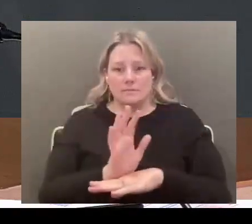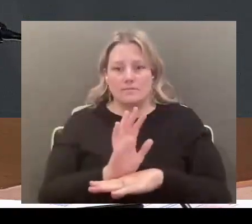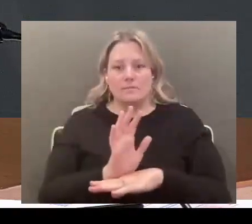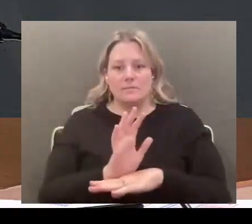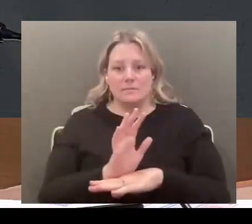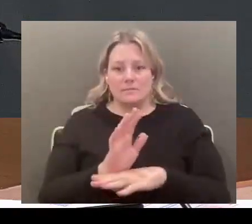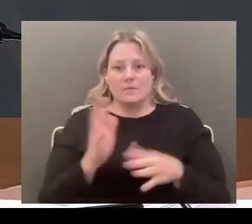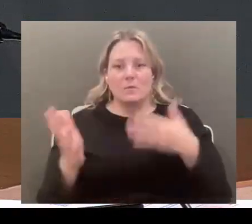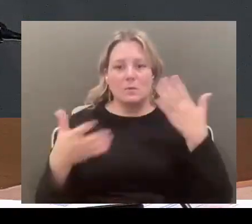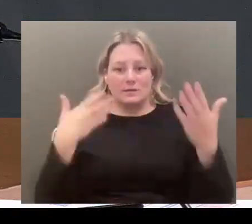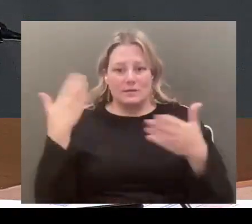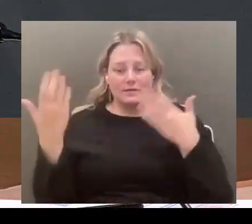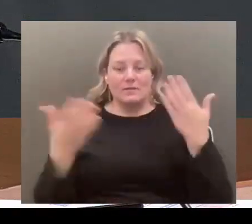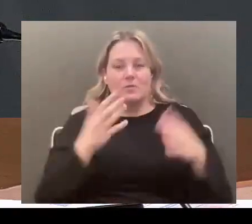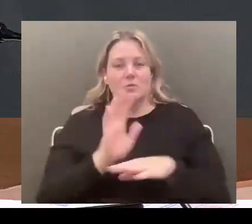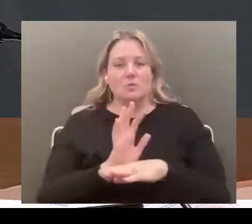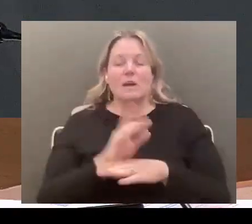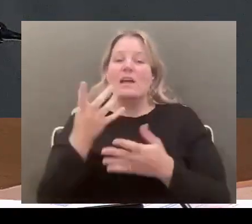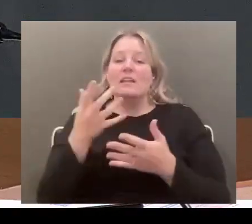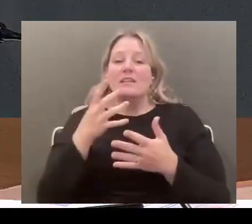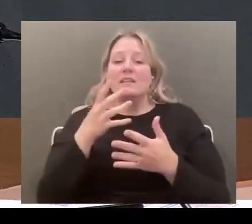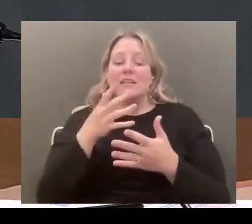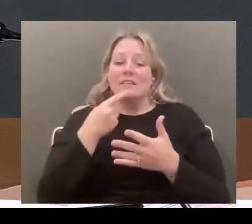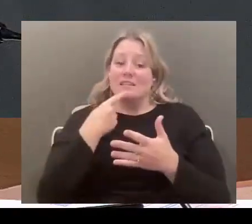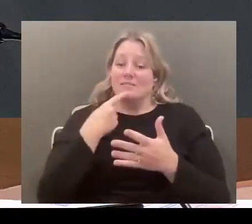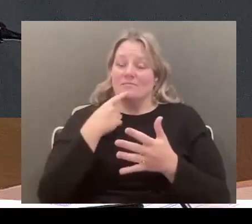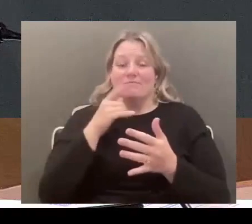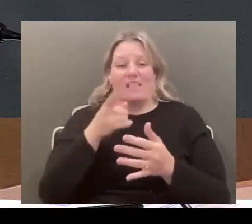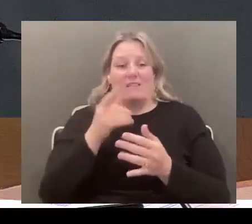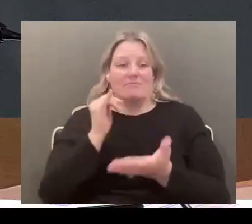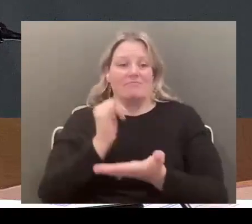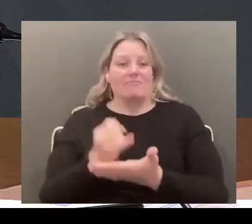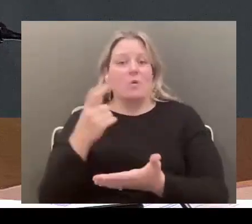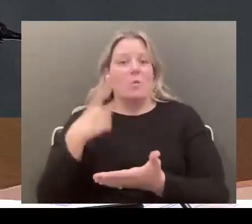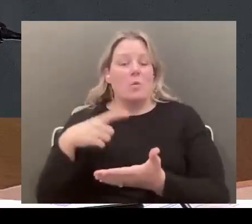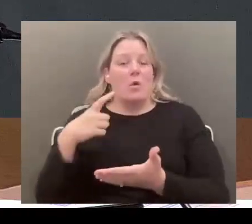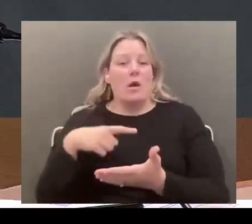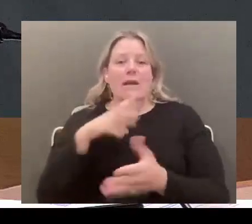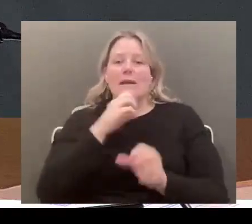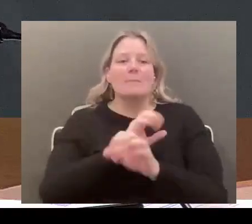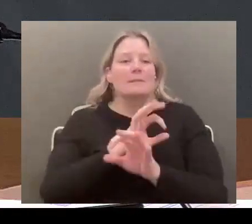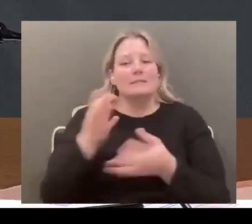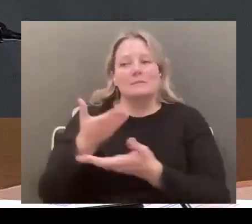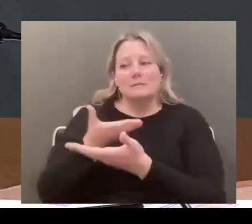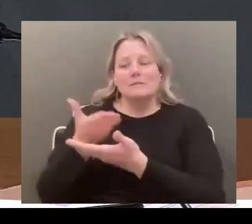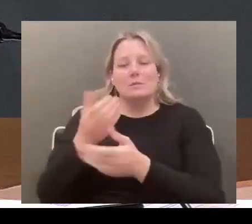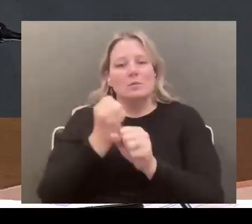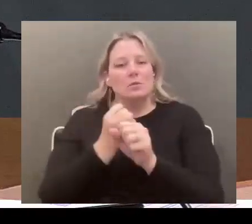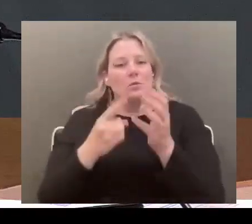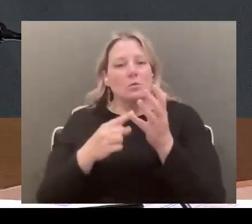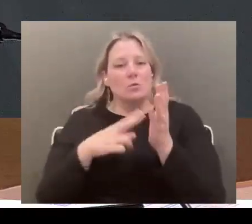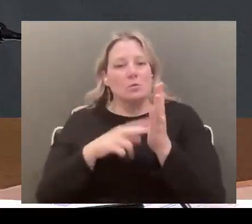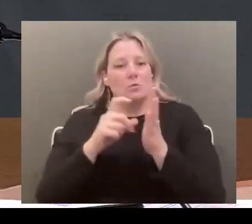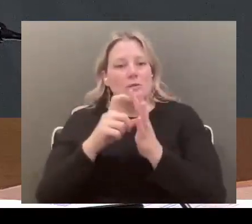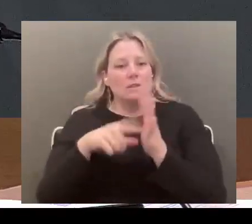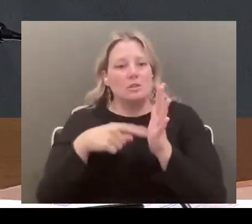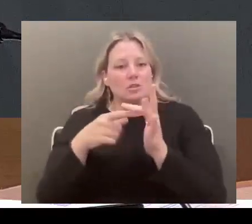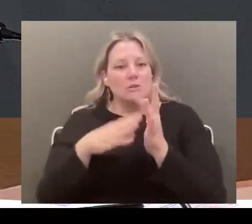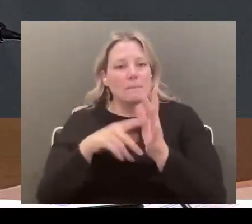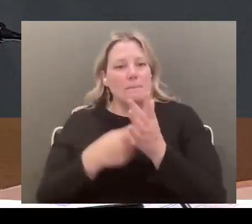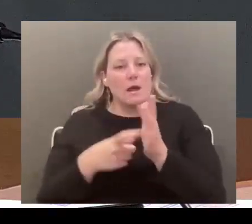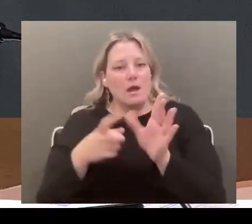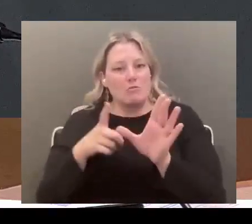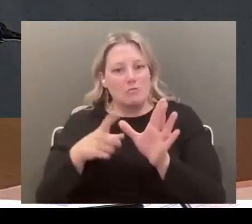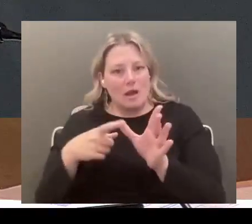criticism was a failure by government to consult Gunditj Mara people. So can you explain what the position was